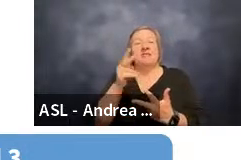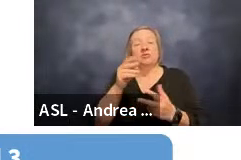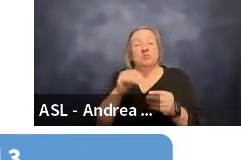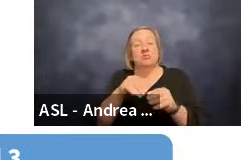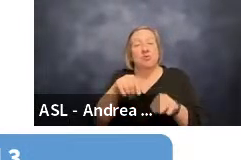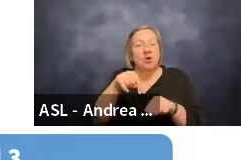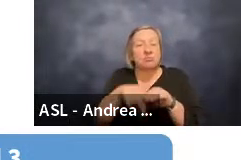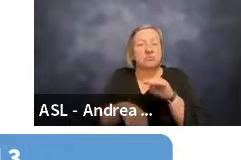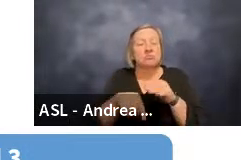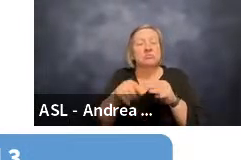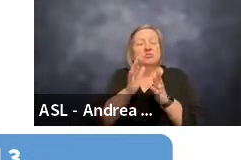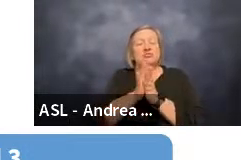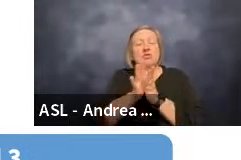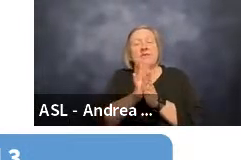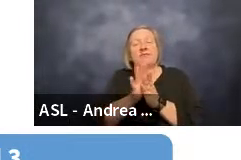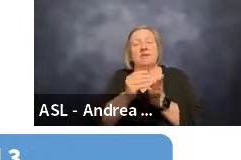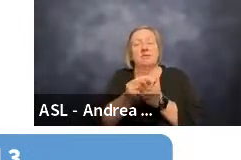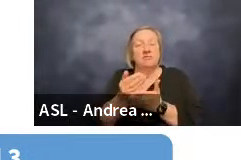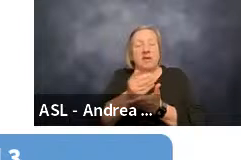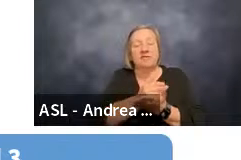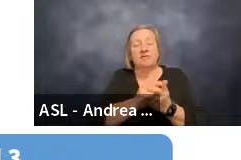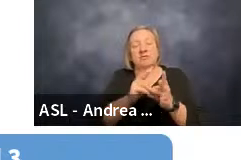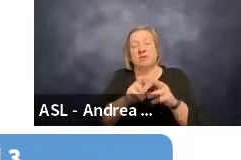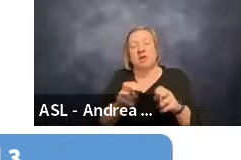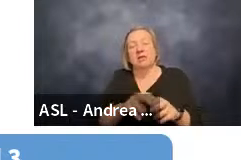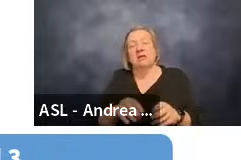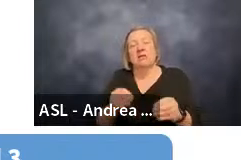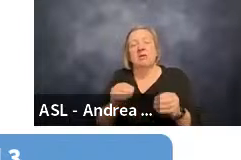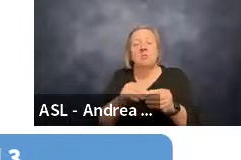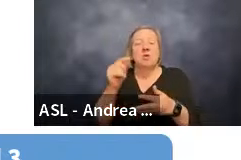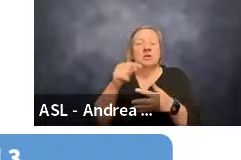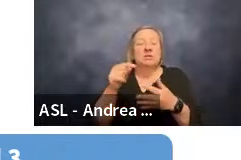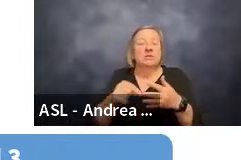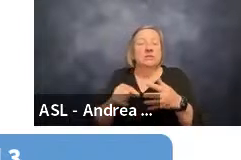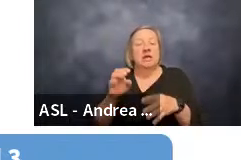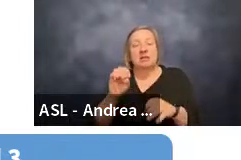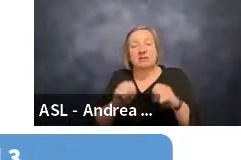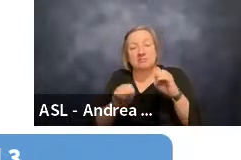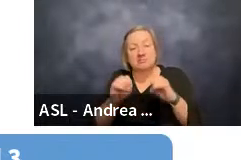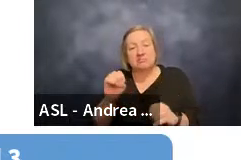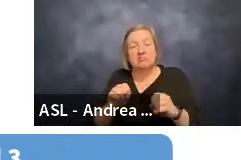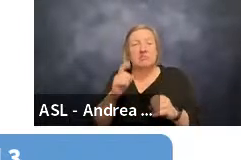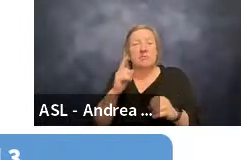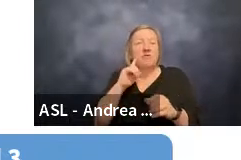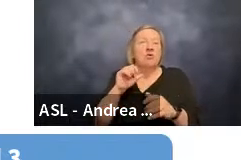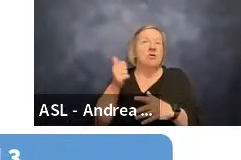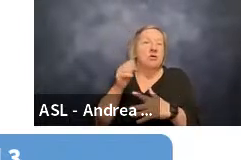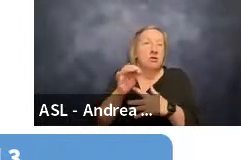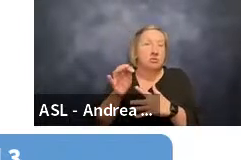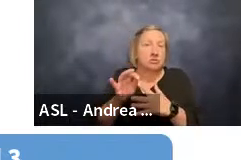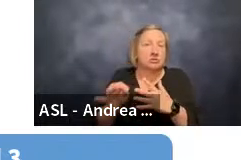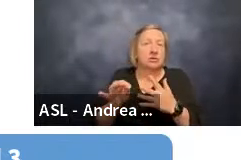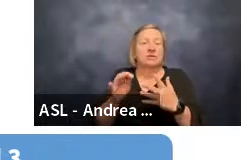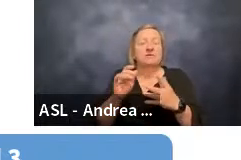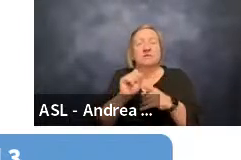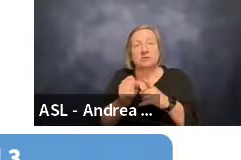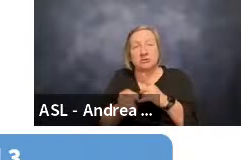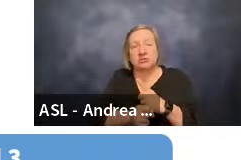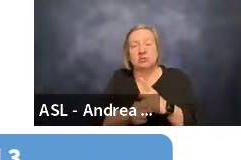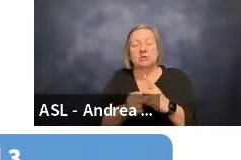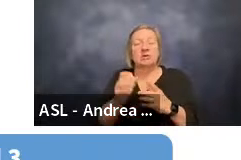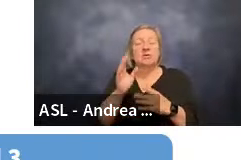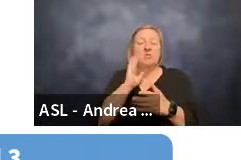comprehensive traffic and revenue analysis. This does more detailed evaluation of various alternatives and scenarios that